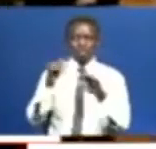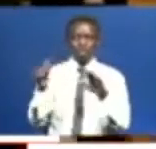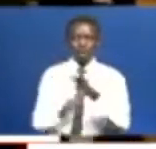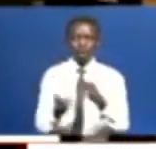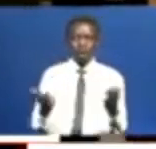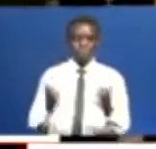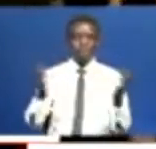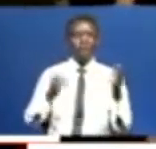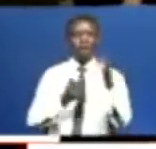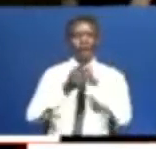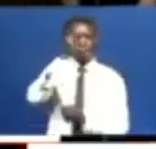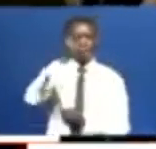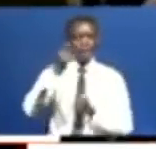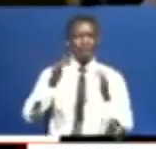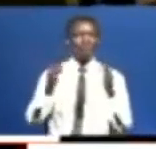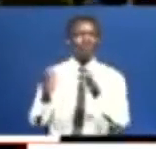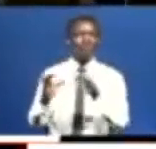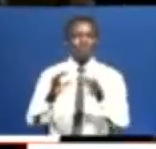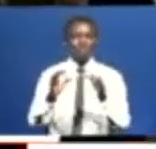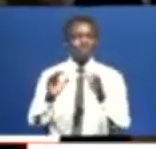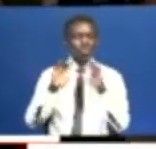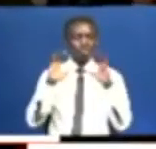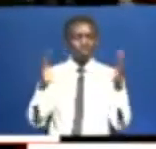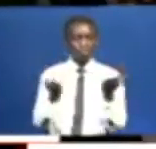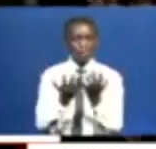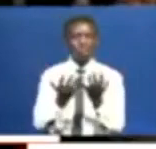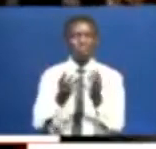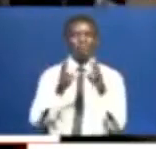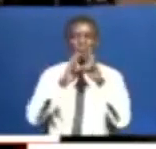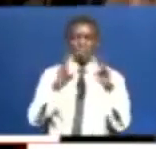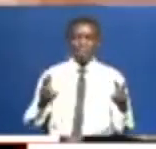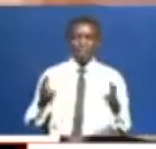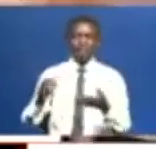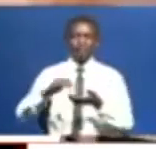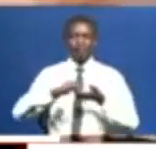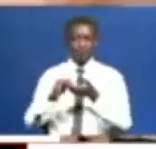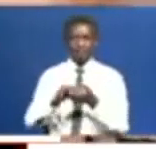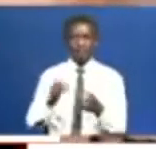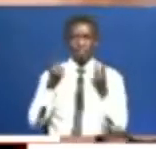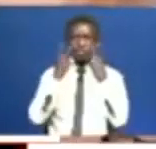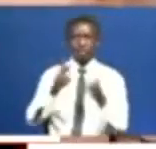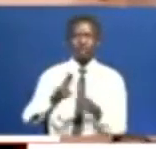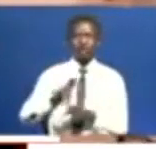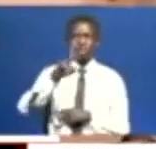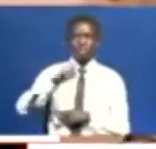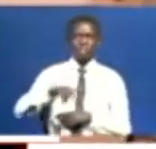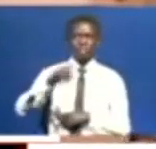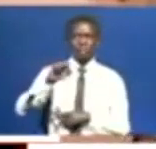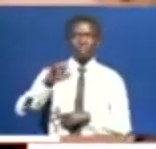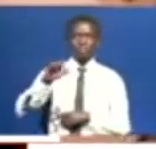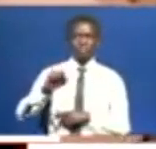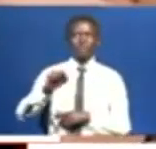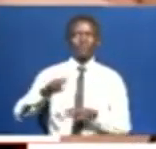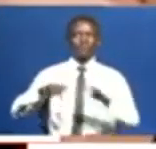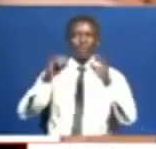Federation, also witnessed the 63rd wedding anniversary of UPFS co-founder Hak Jahan Moon.